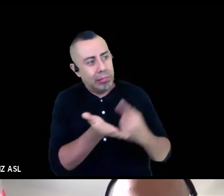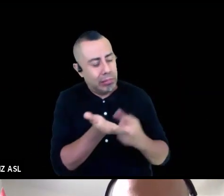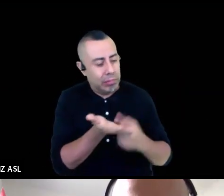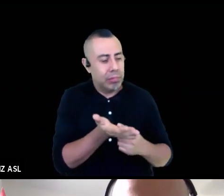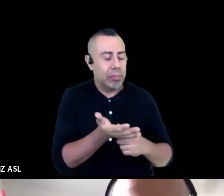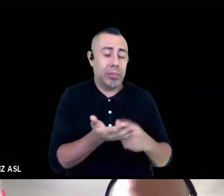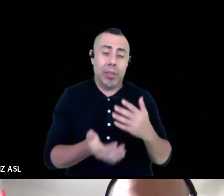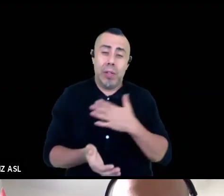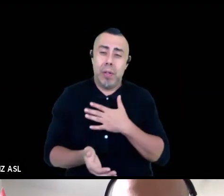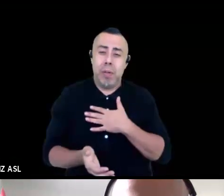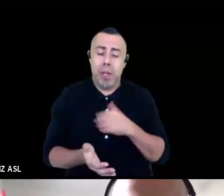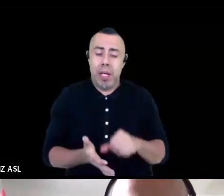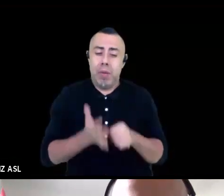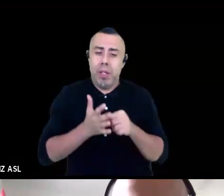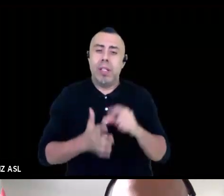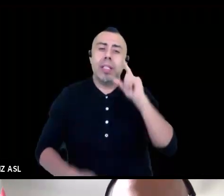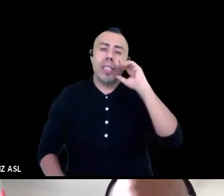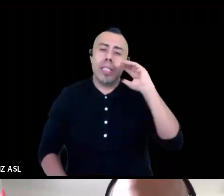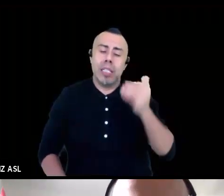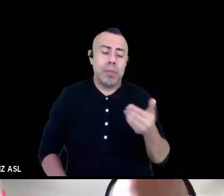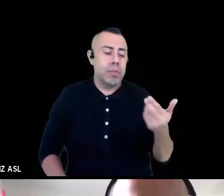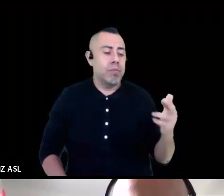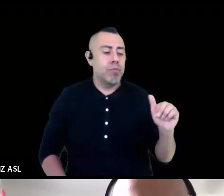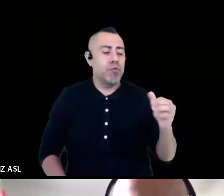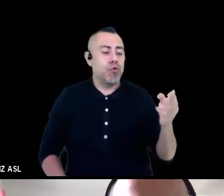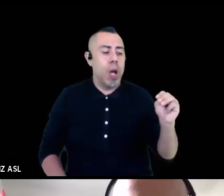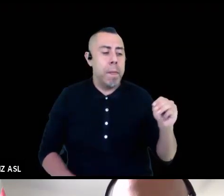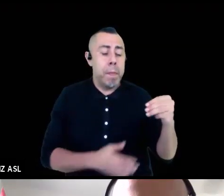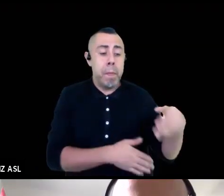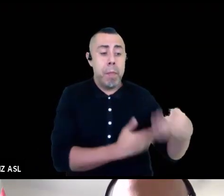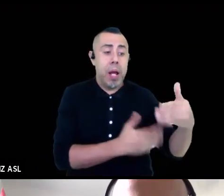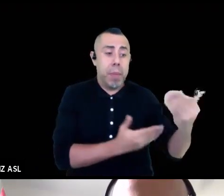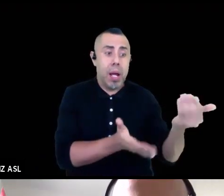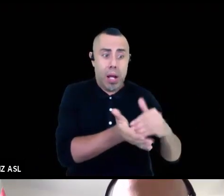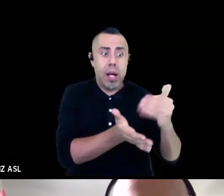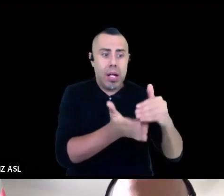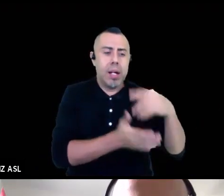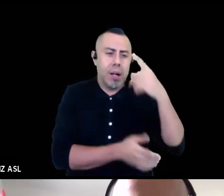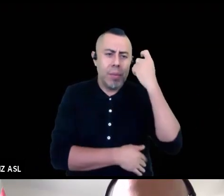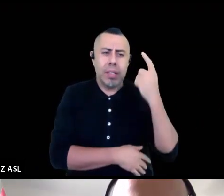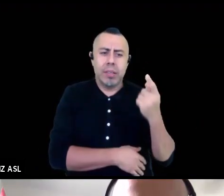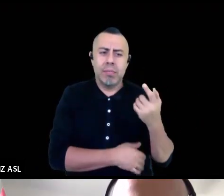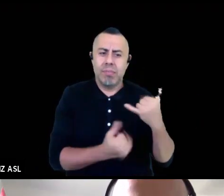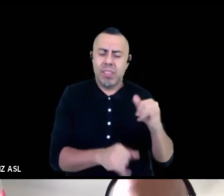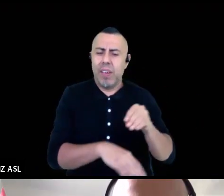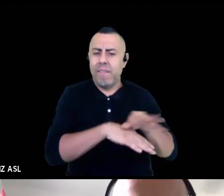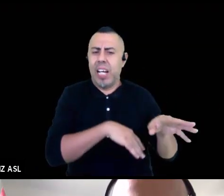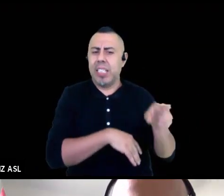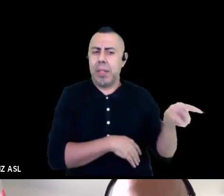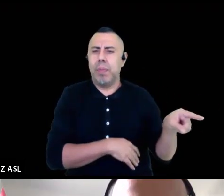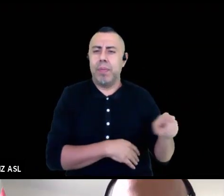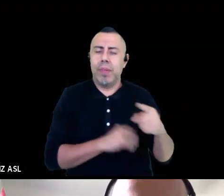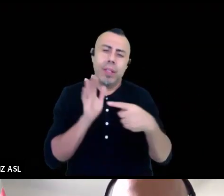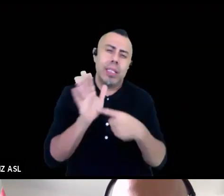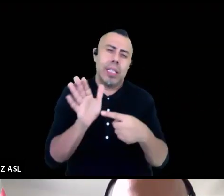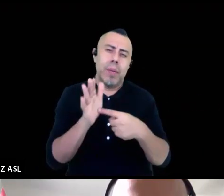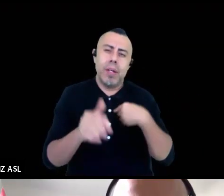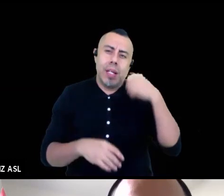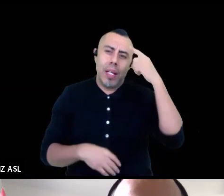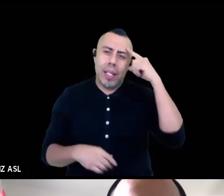this up a lot because it affects him. And in the examples that Niall gives, so it's like, this is, I think, in some